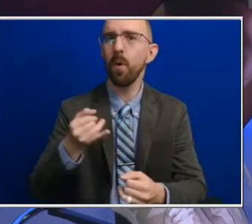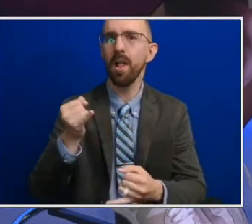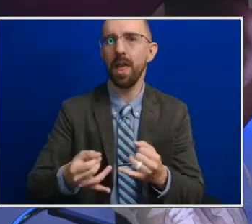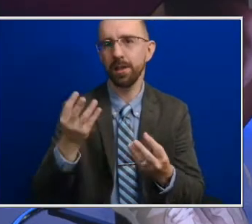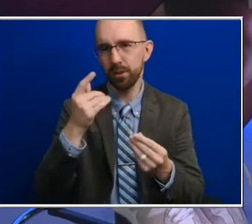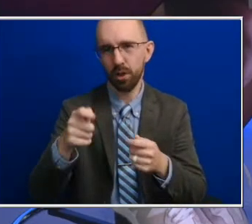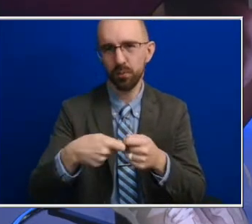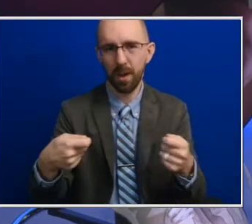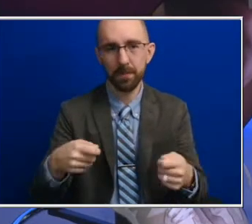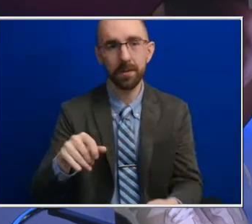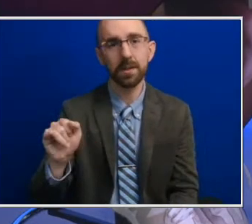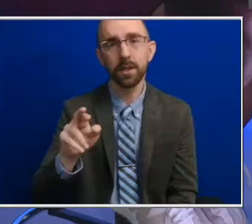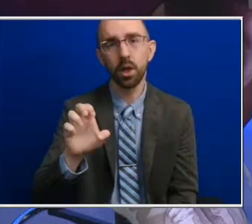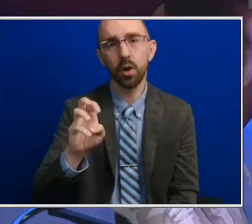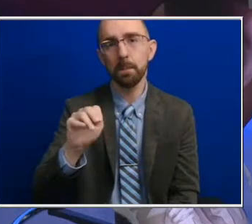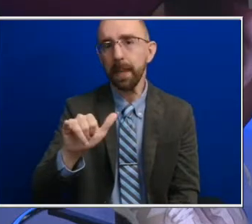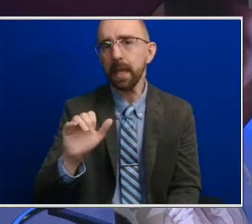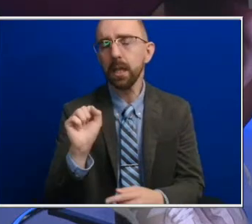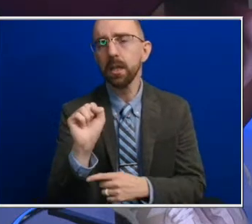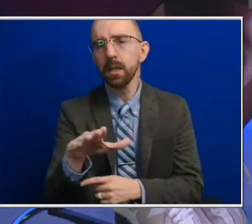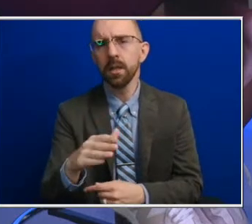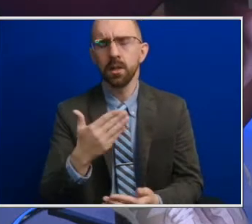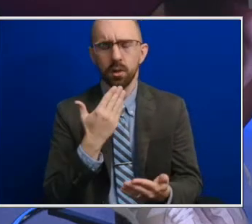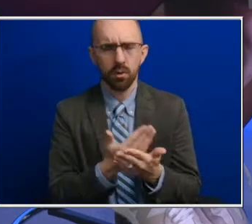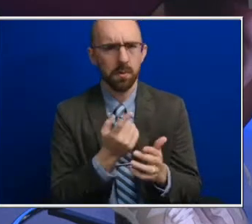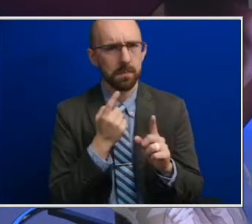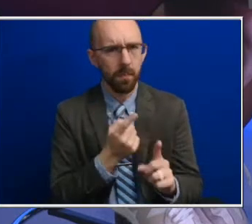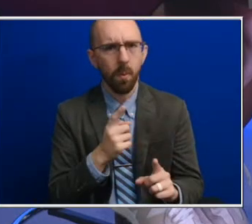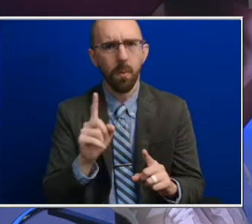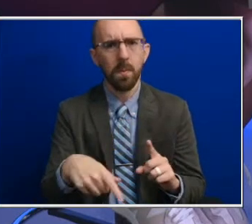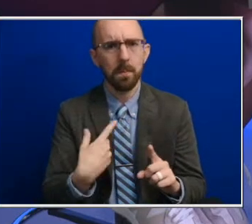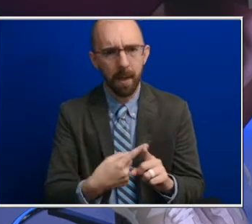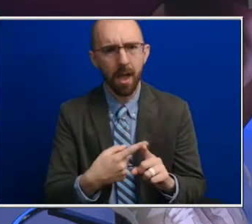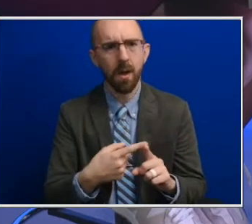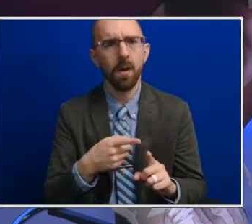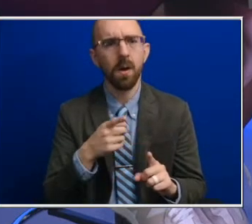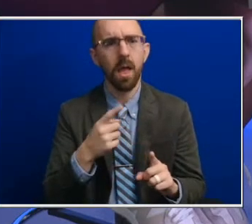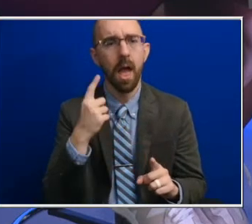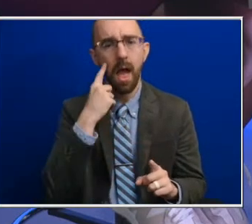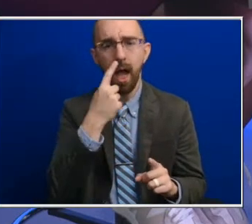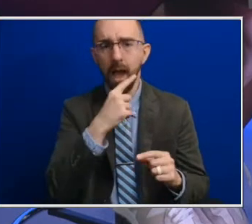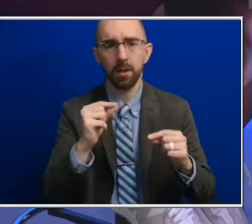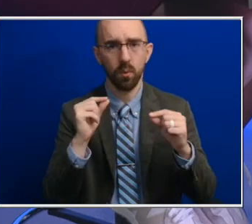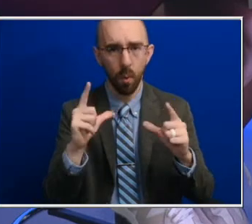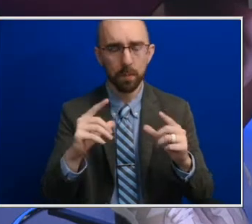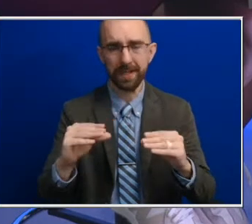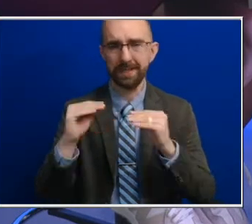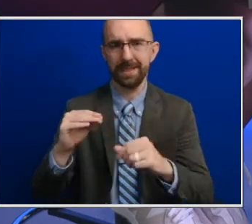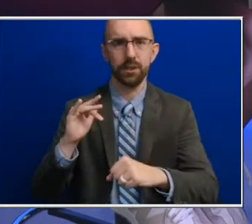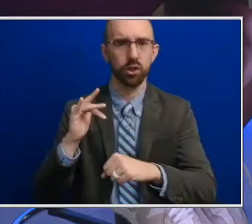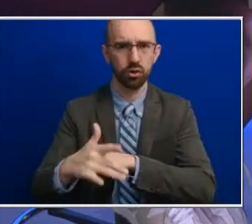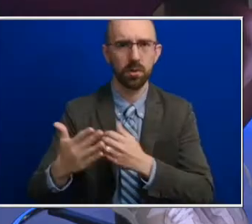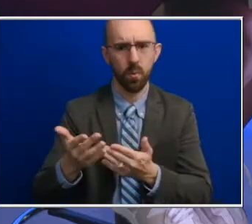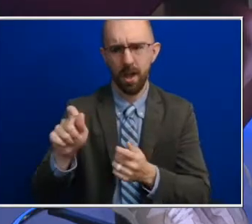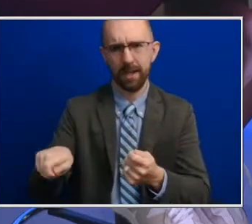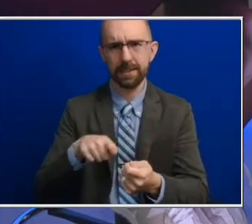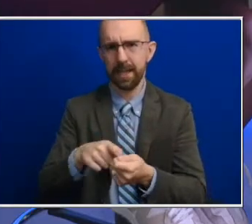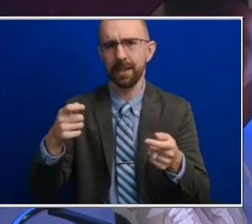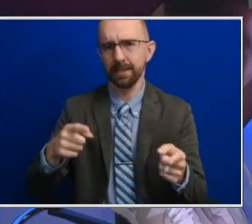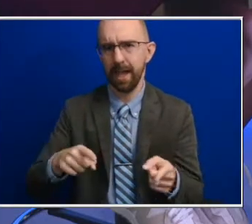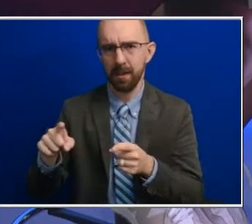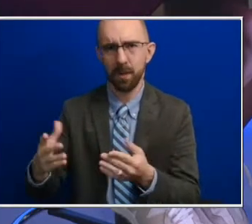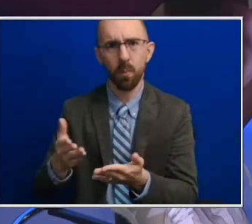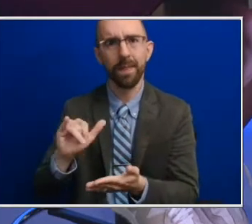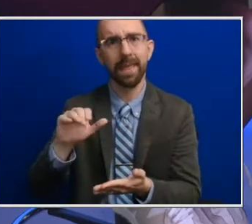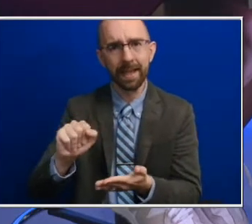Jeremy writes, you made such a good point to go in eyes open and teach them early what exactly is happening, what it is, and ways